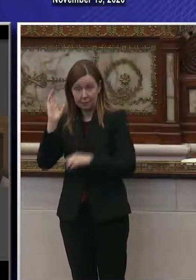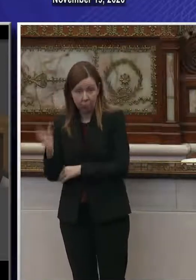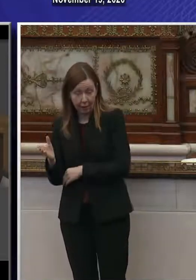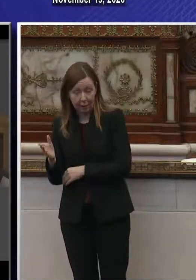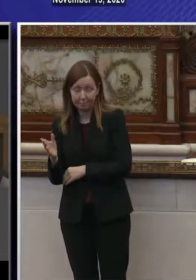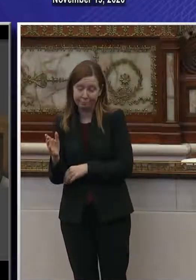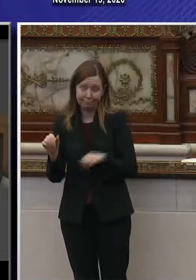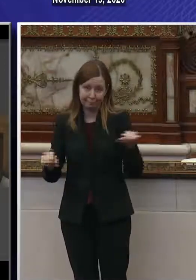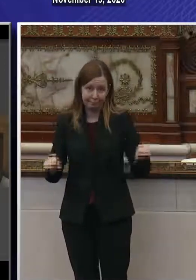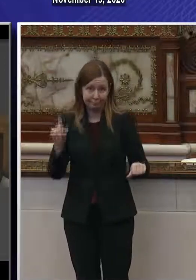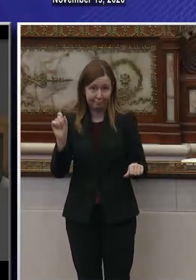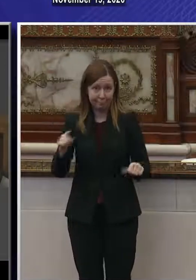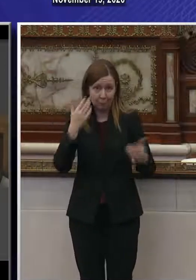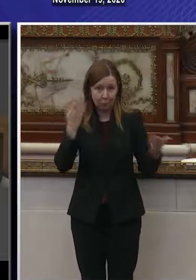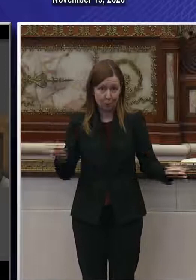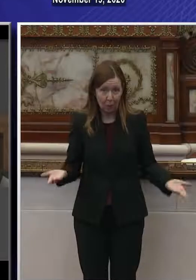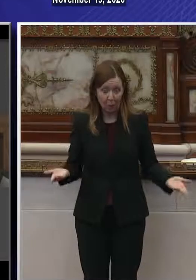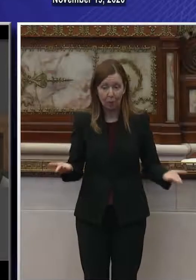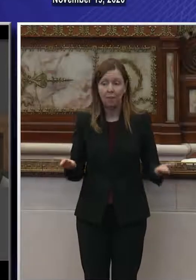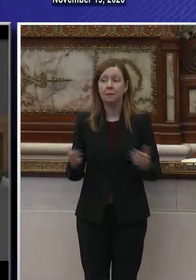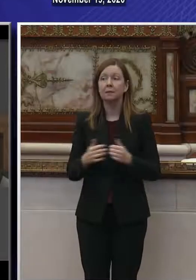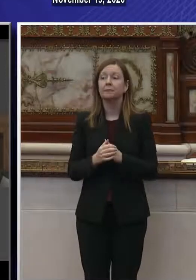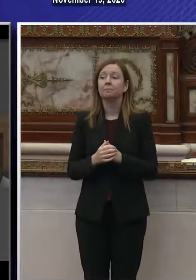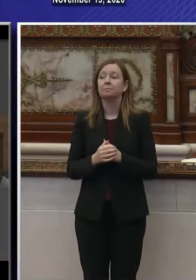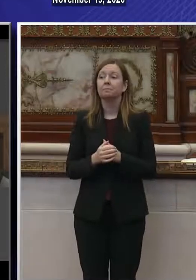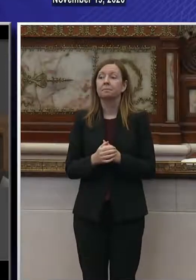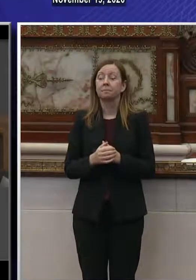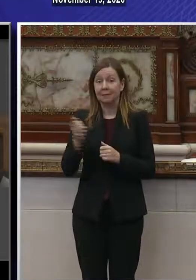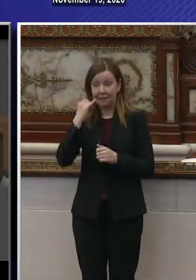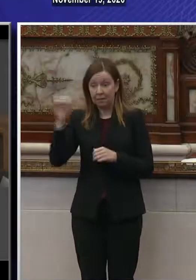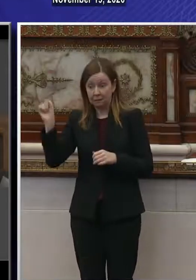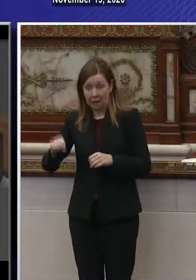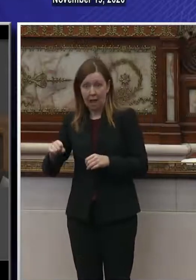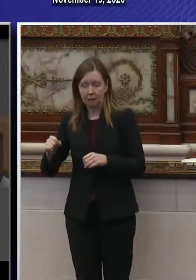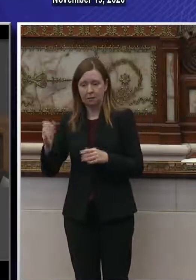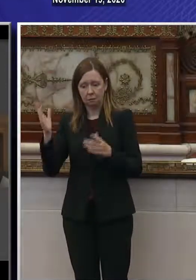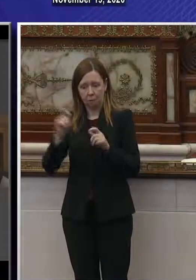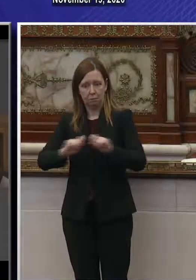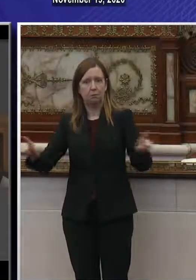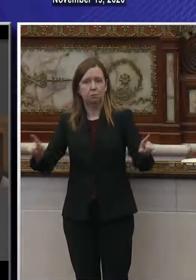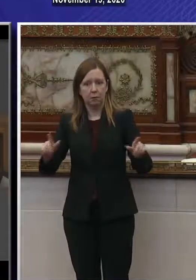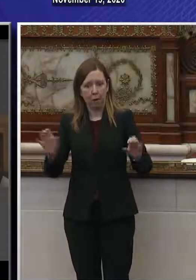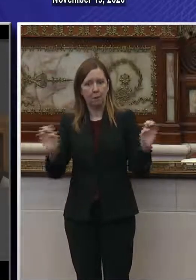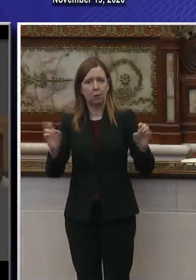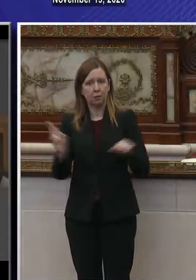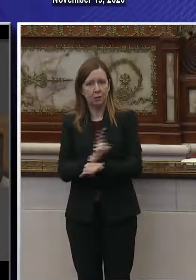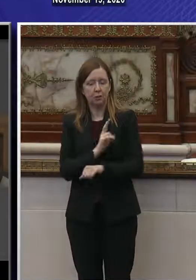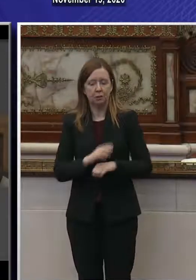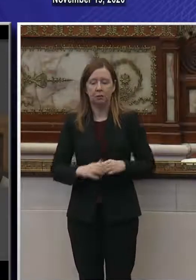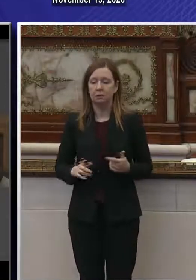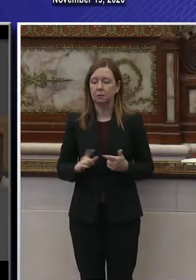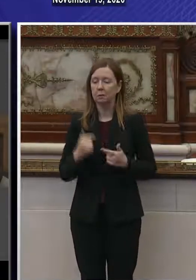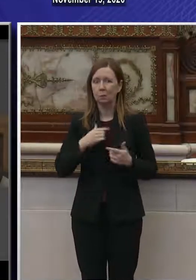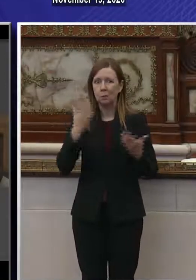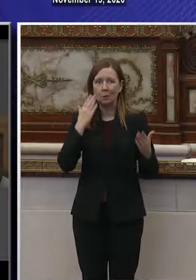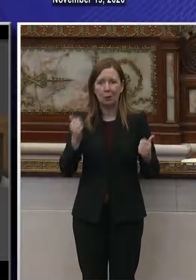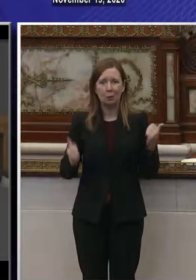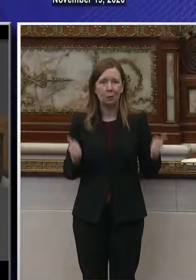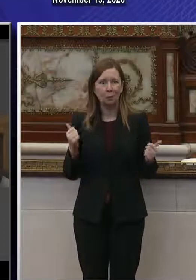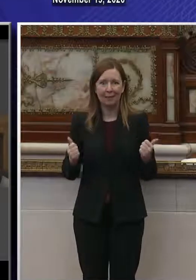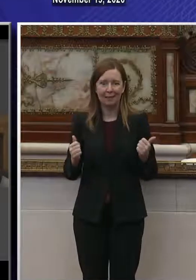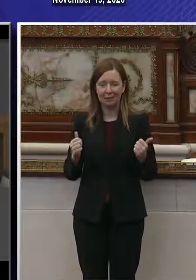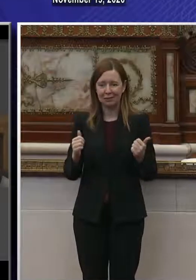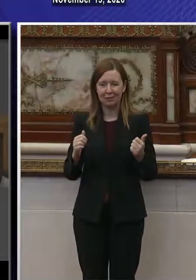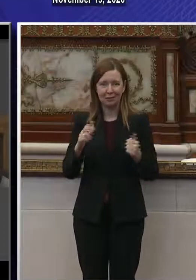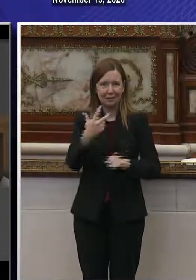and therefore issue an emergency use authorization. We don't know which populations the FDA will authorize as